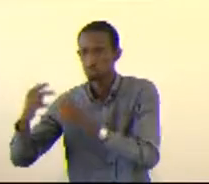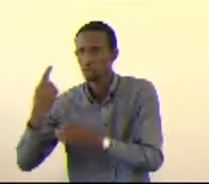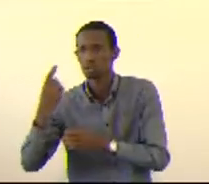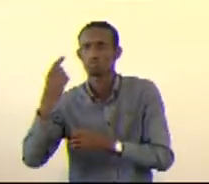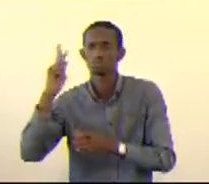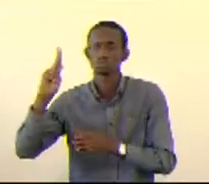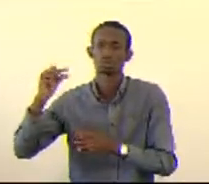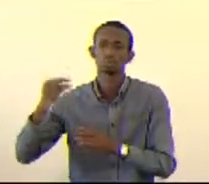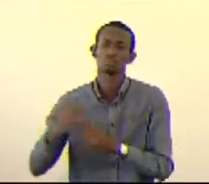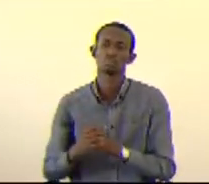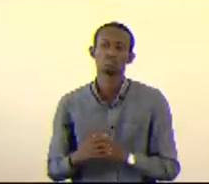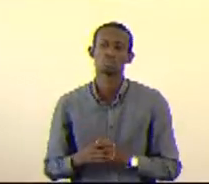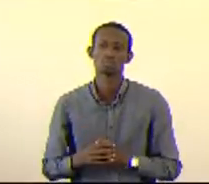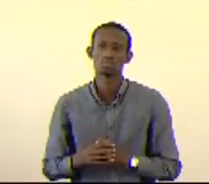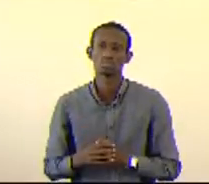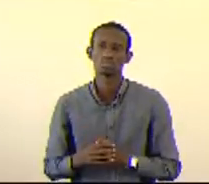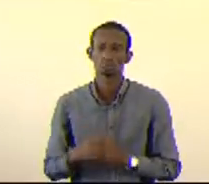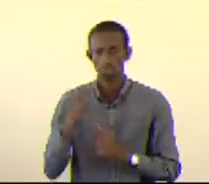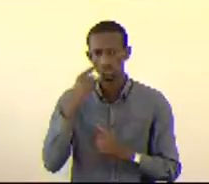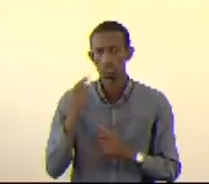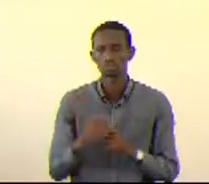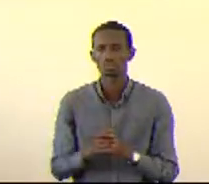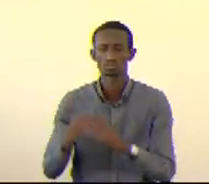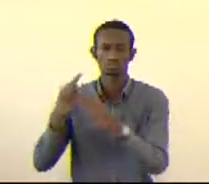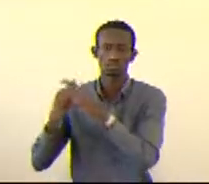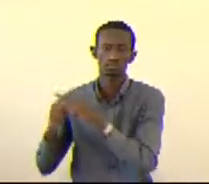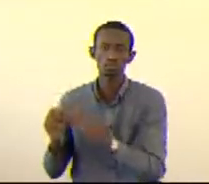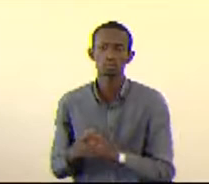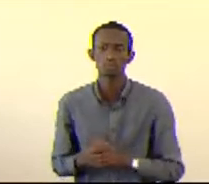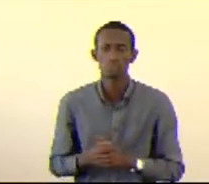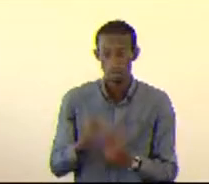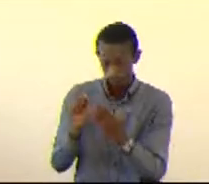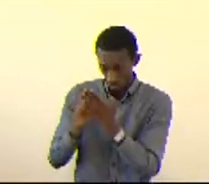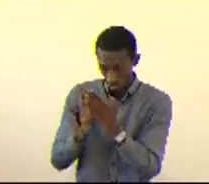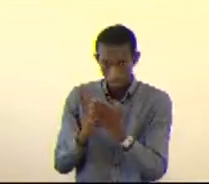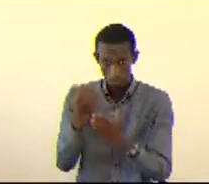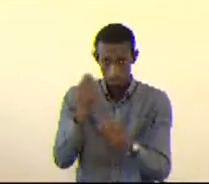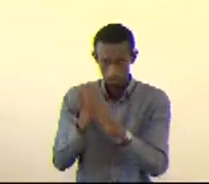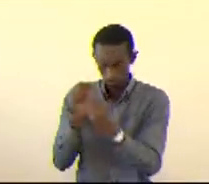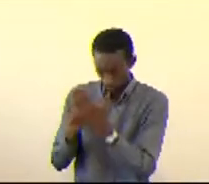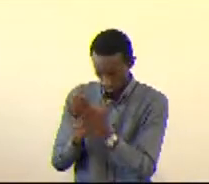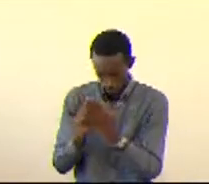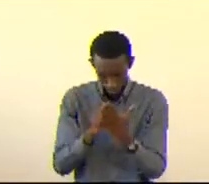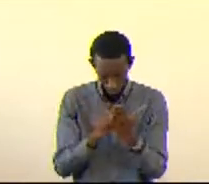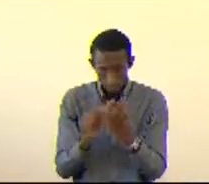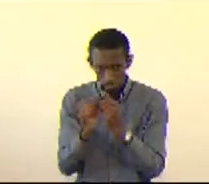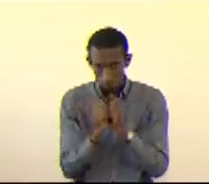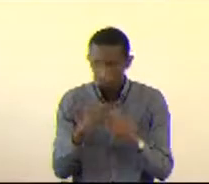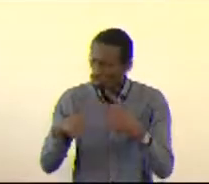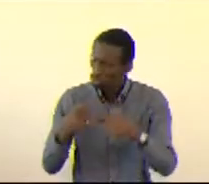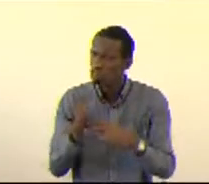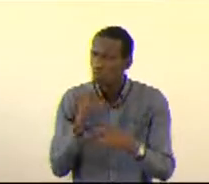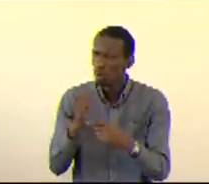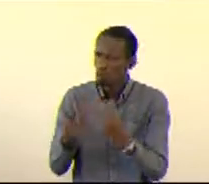in part B. Okay, so we just multiply that. Get your calculator. Remember what I told you, you should always be having your